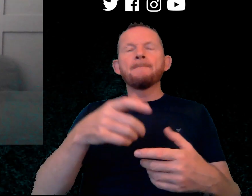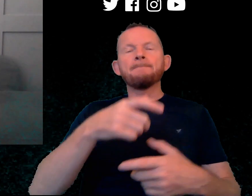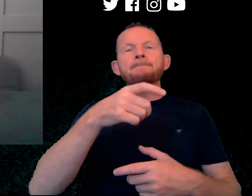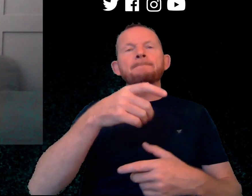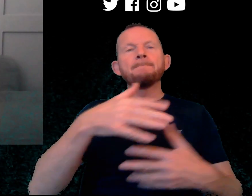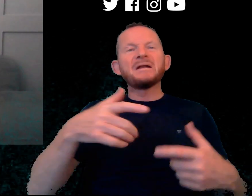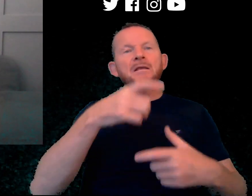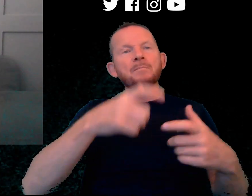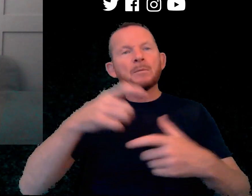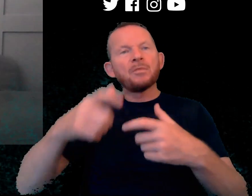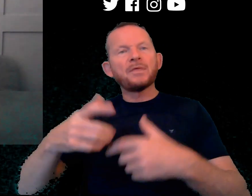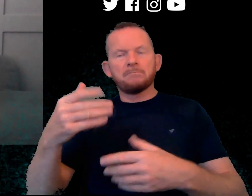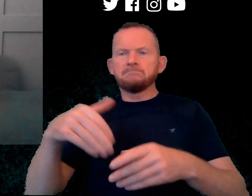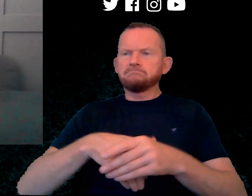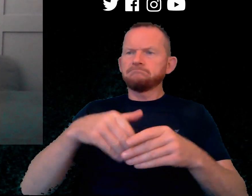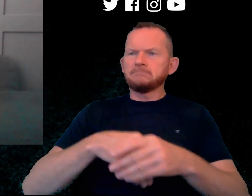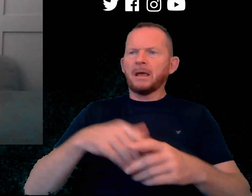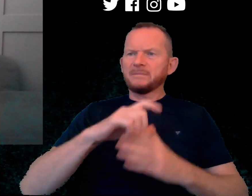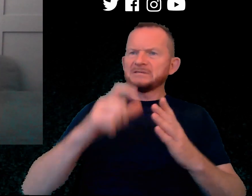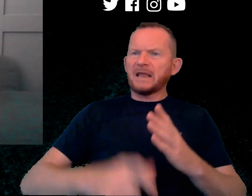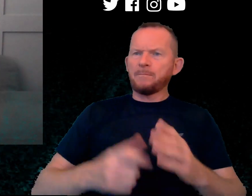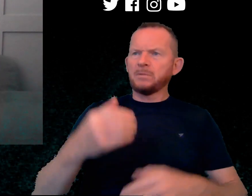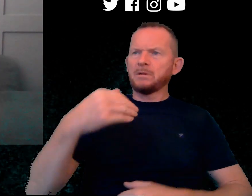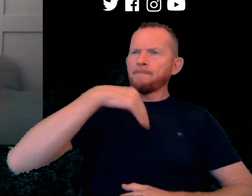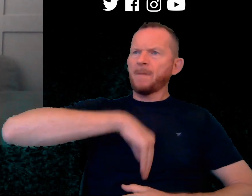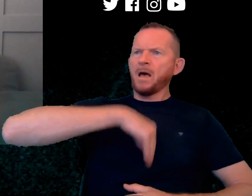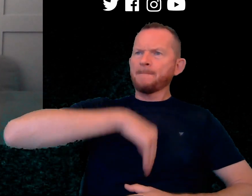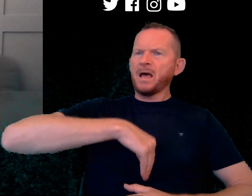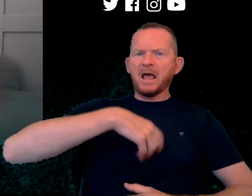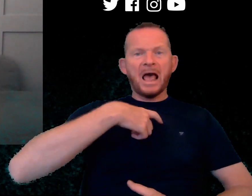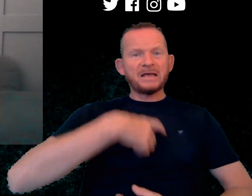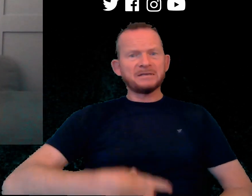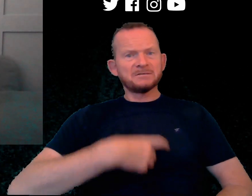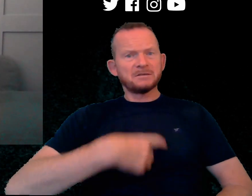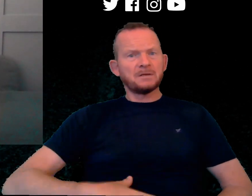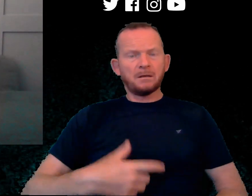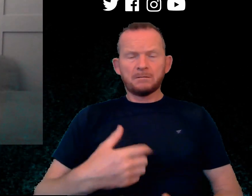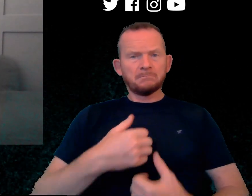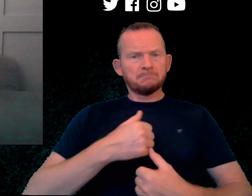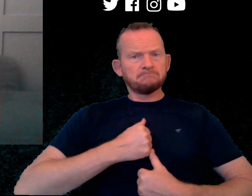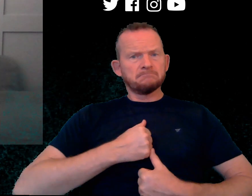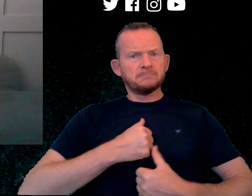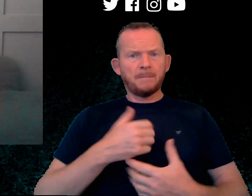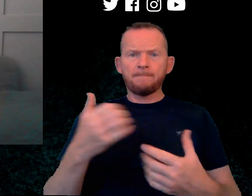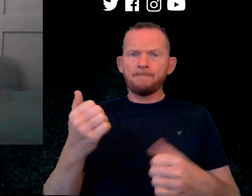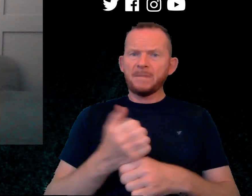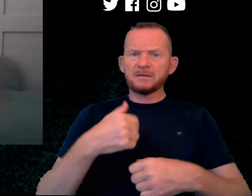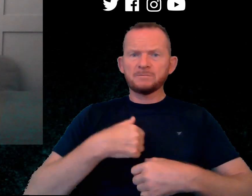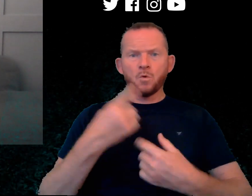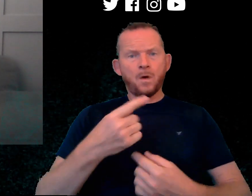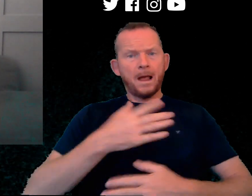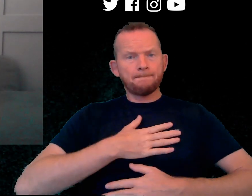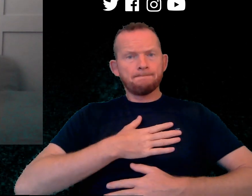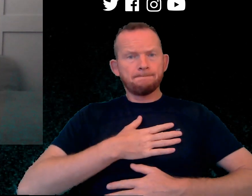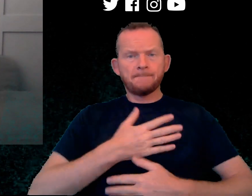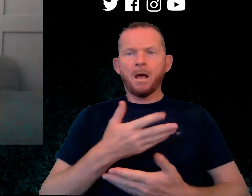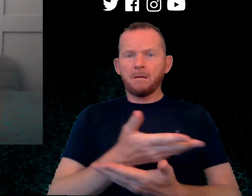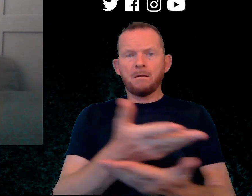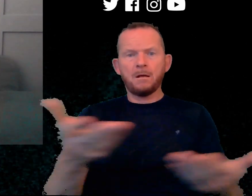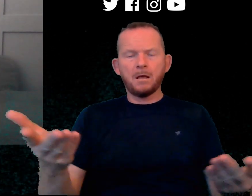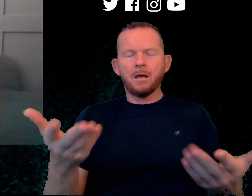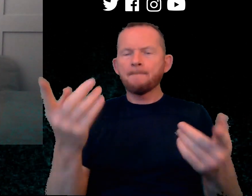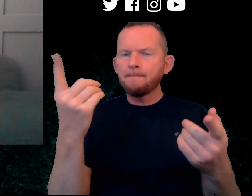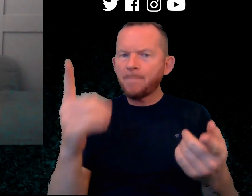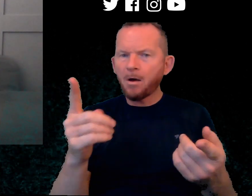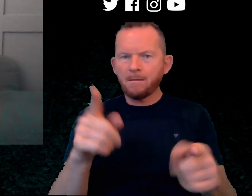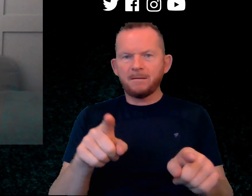term disabled may not work relates to identity. Many disabled people consider being disabled part of their inherent